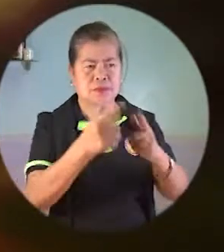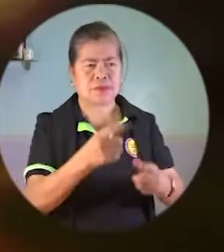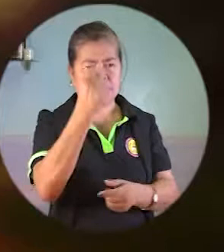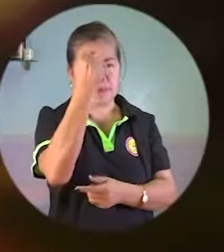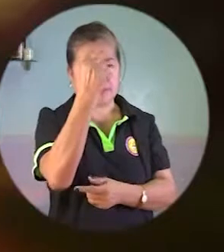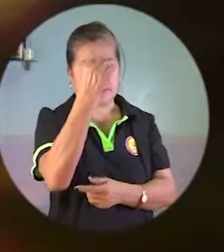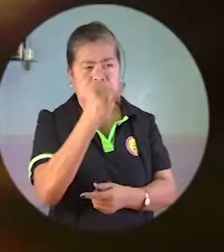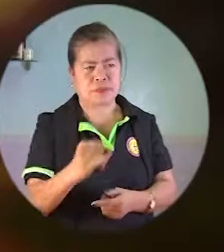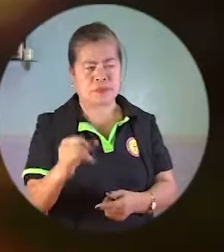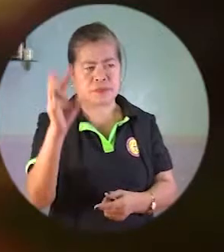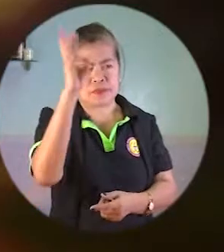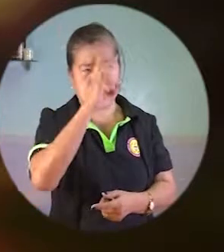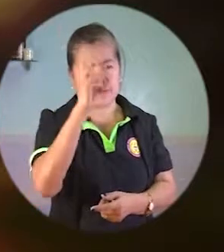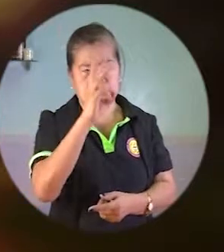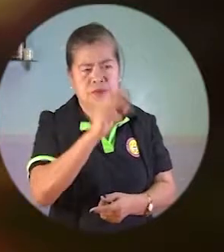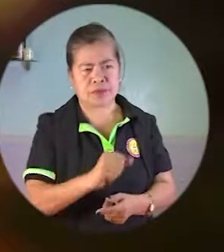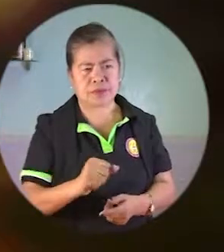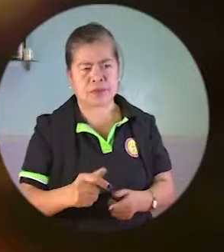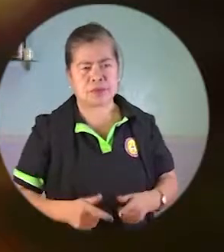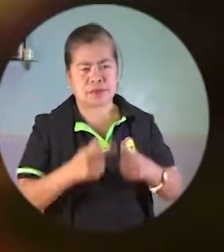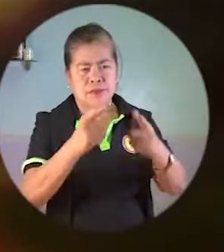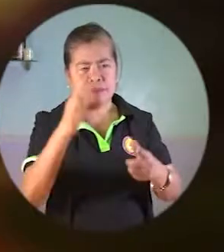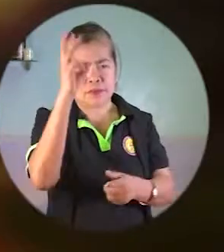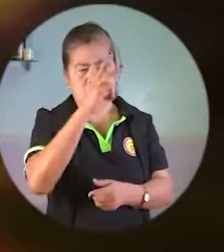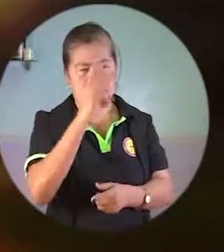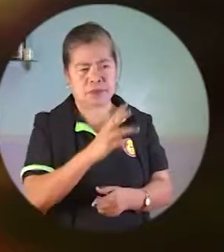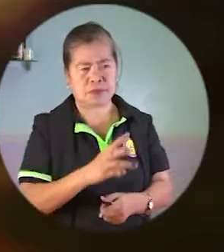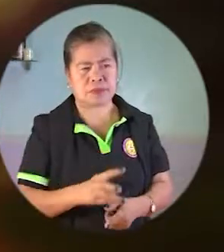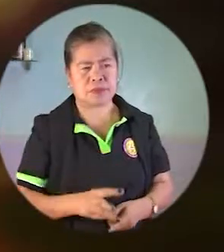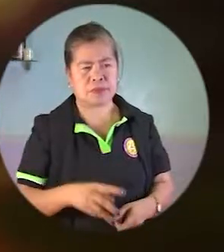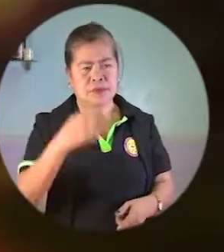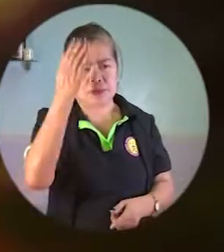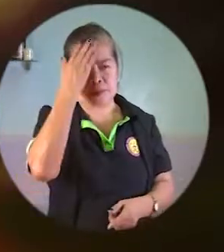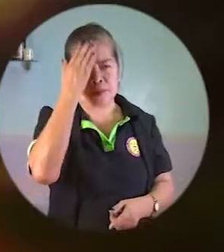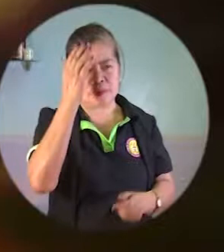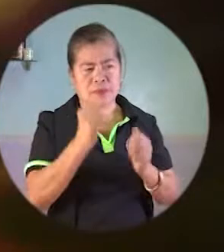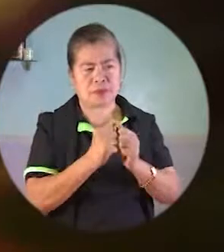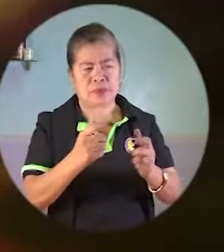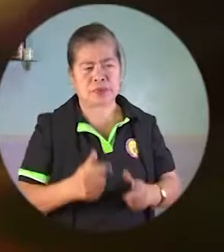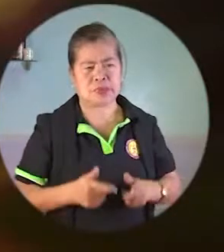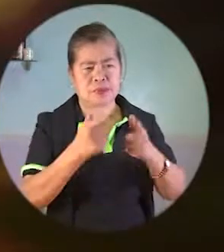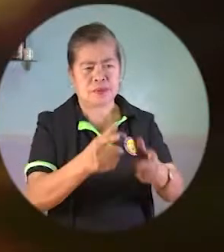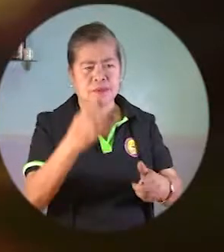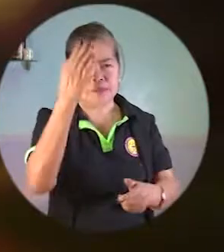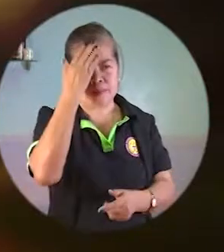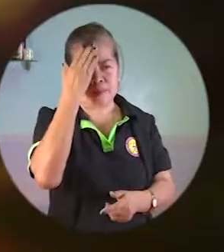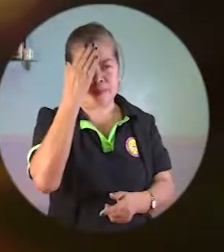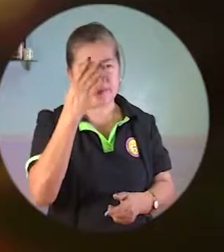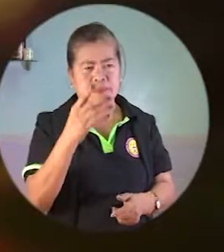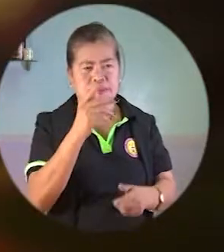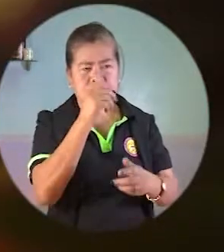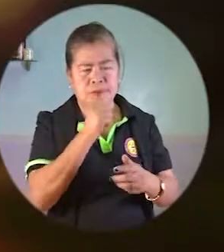of understanding, wisdom with the gift of wisdom, knowledge with the gift of